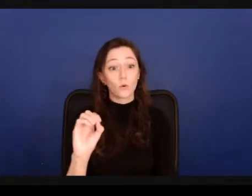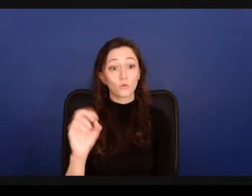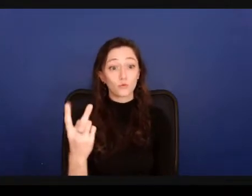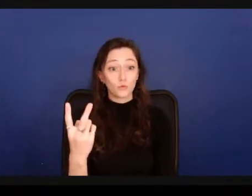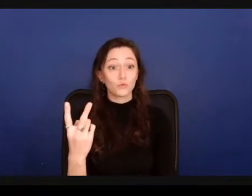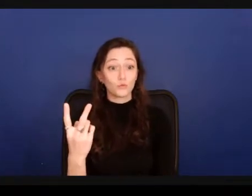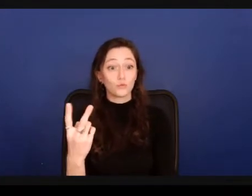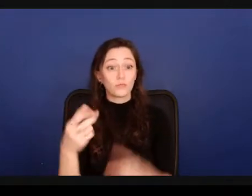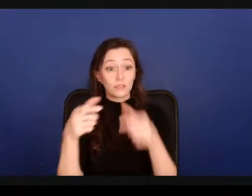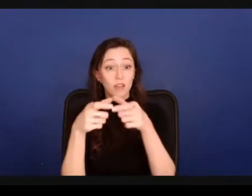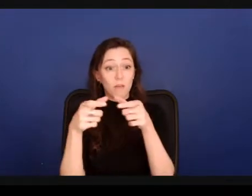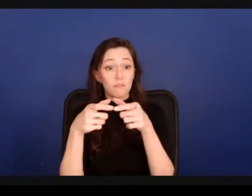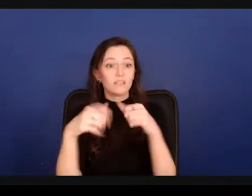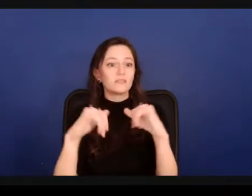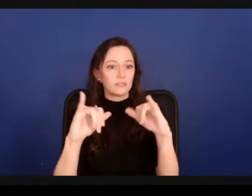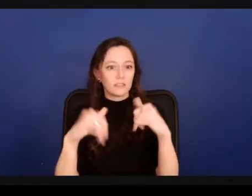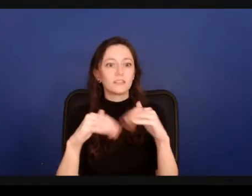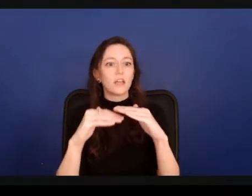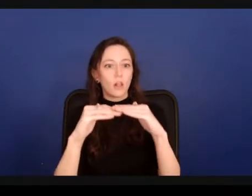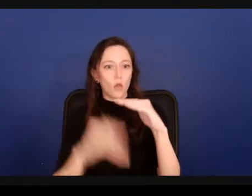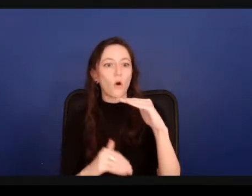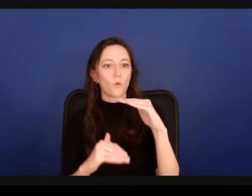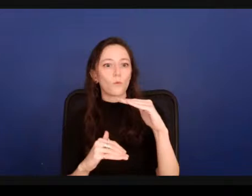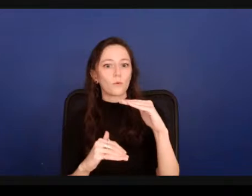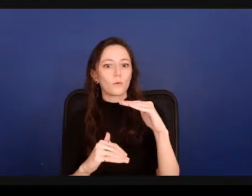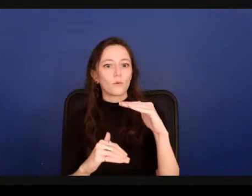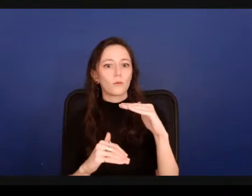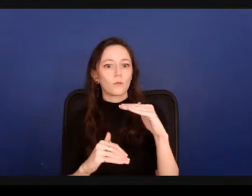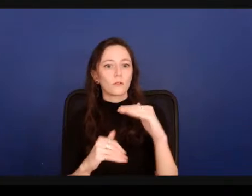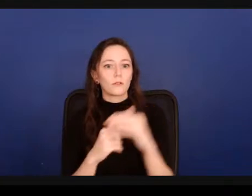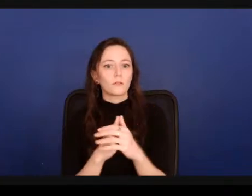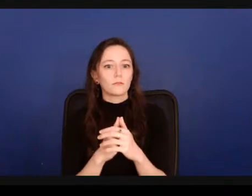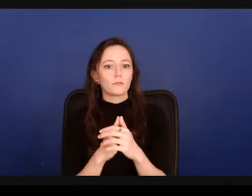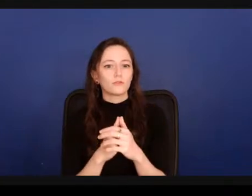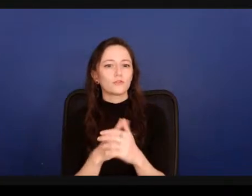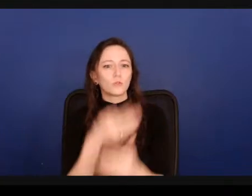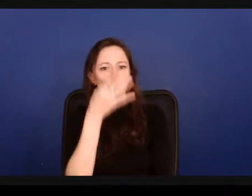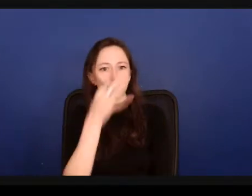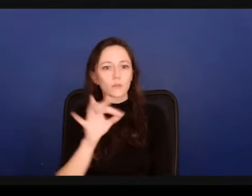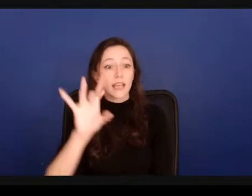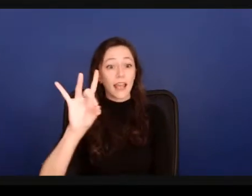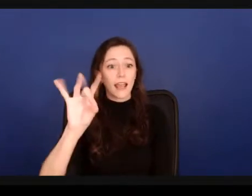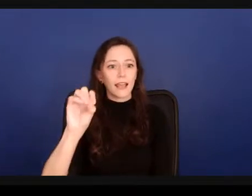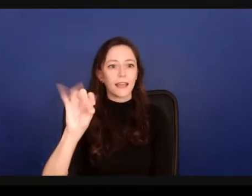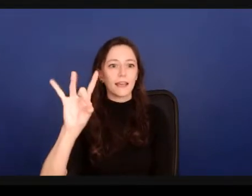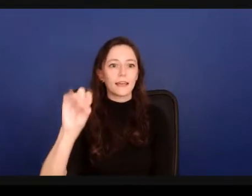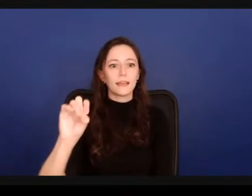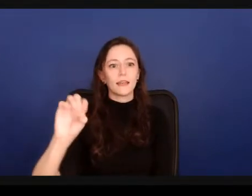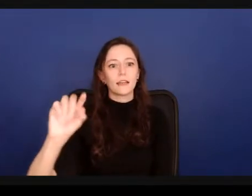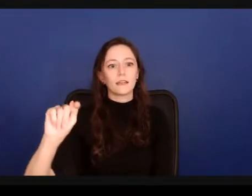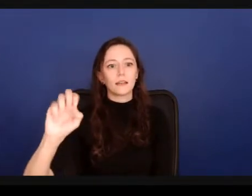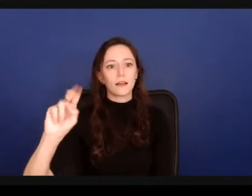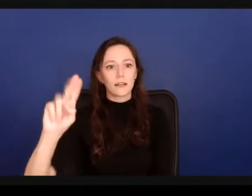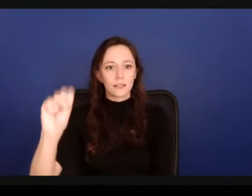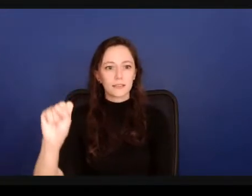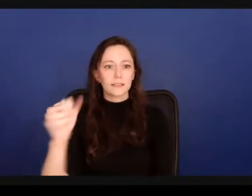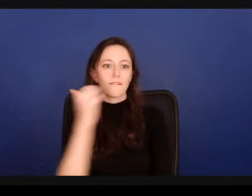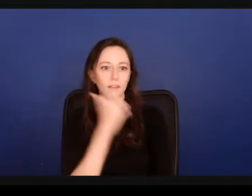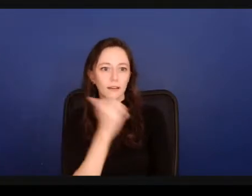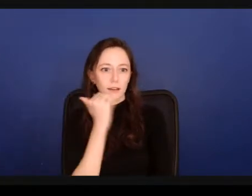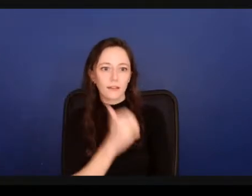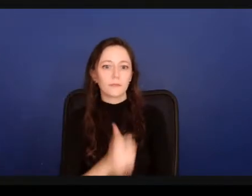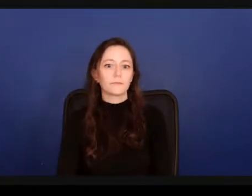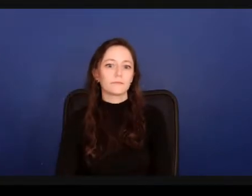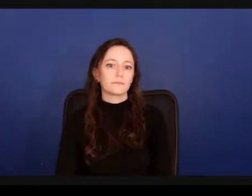is what matters here. This value is pretty close to 80 tons per day, which is the background at the volcano, but still